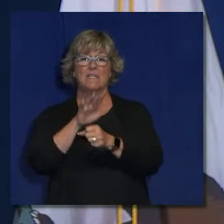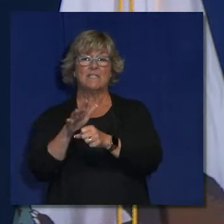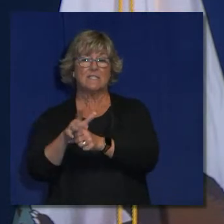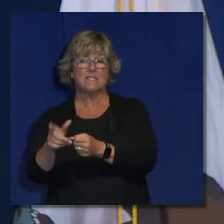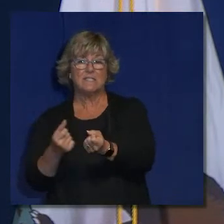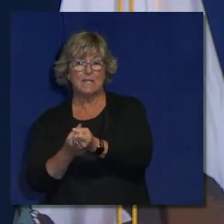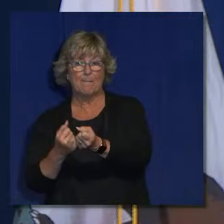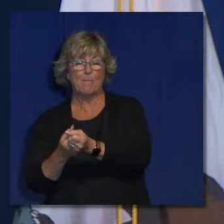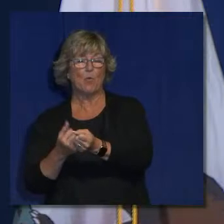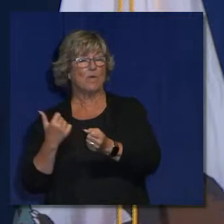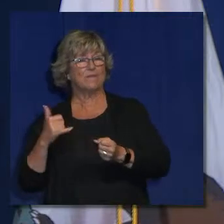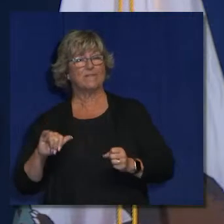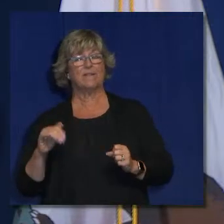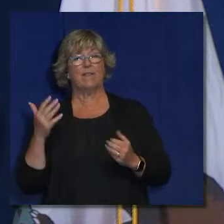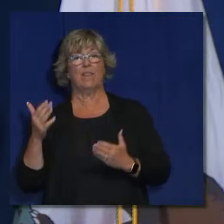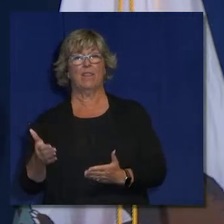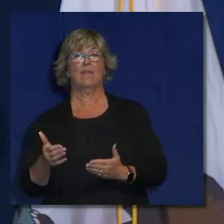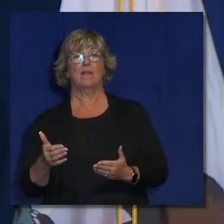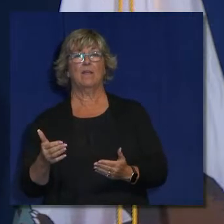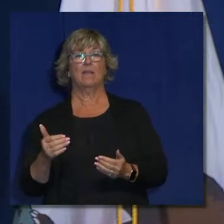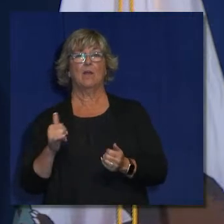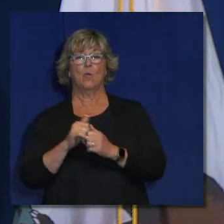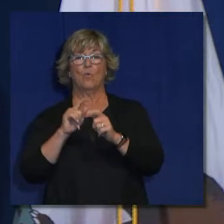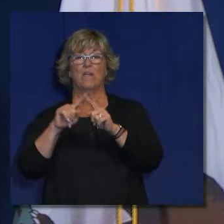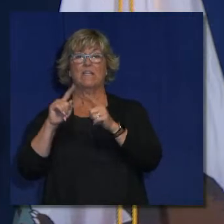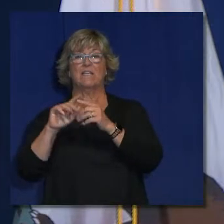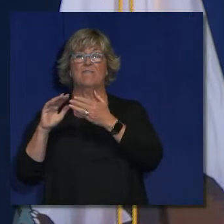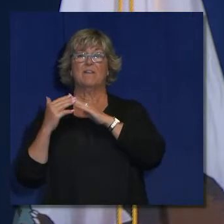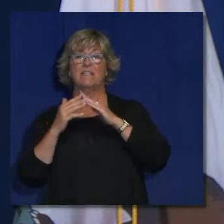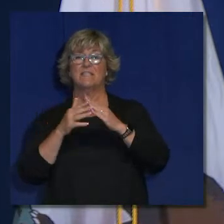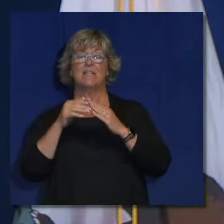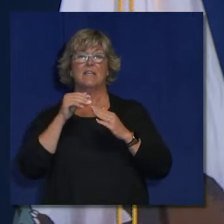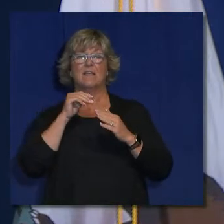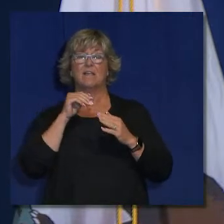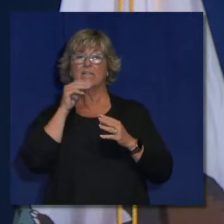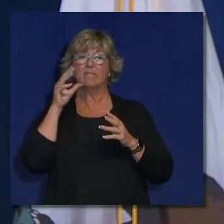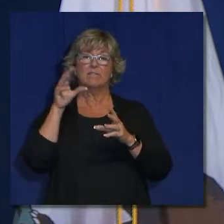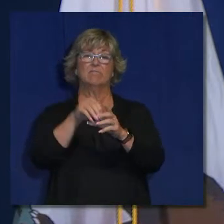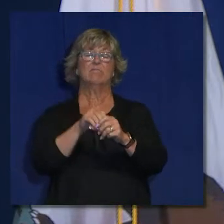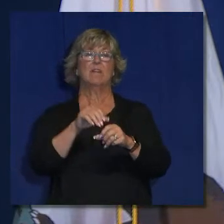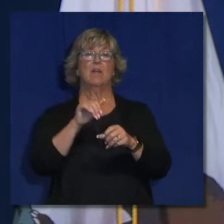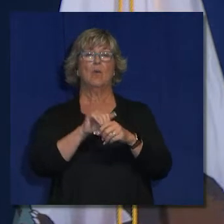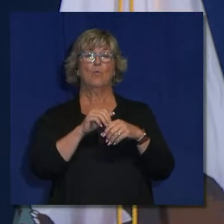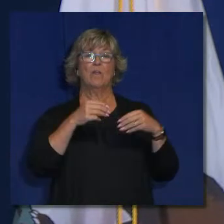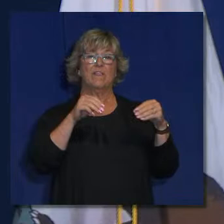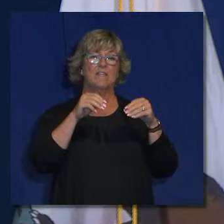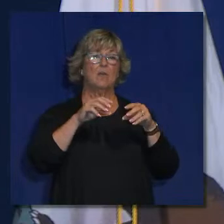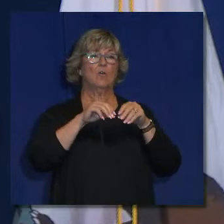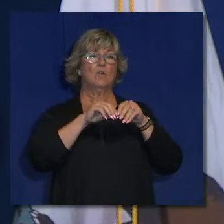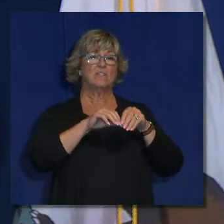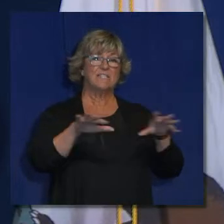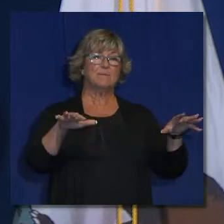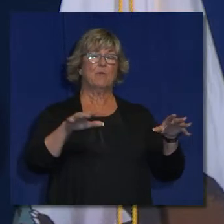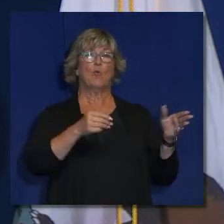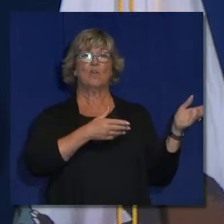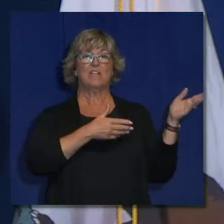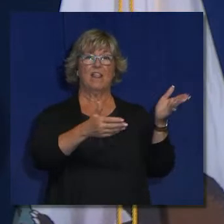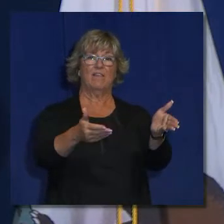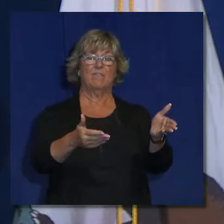support that still exists with municipalities that are not affording retail operations or distribution or